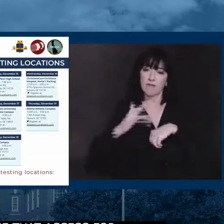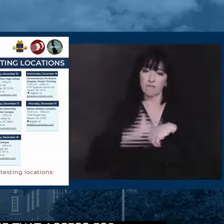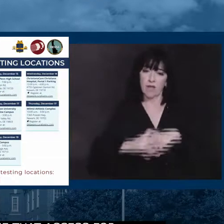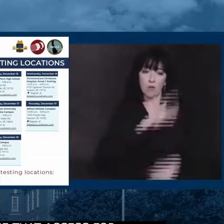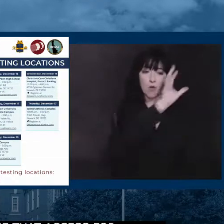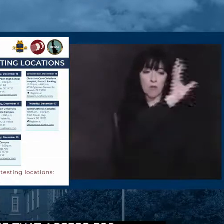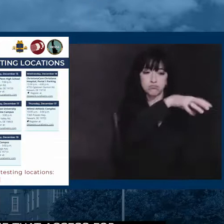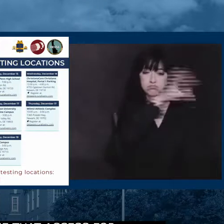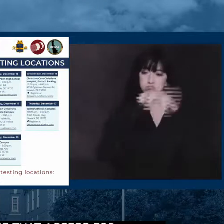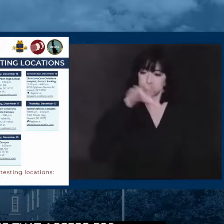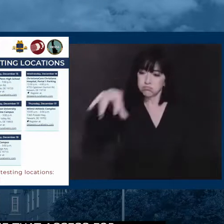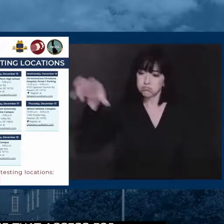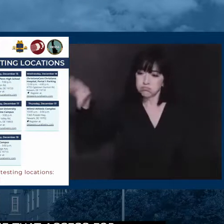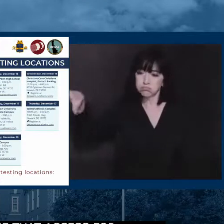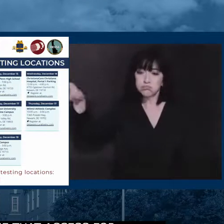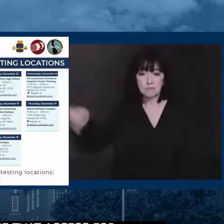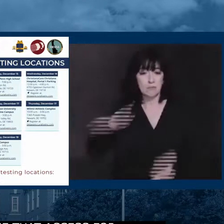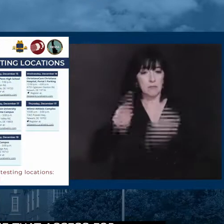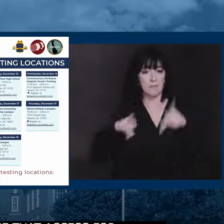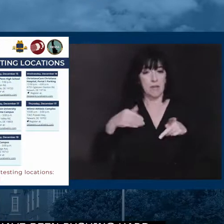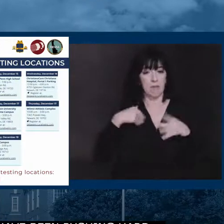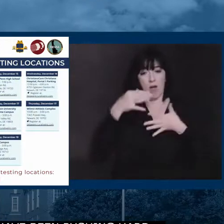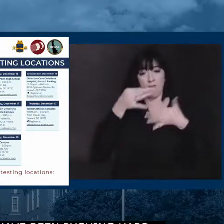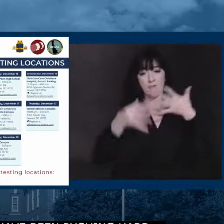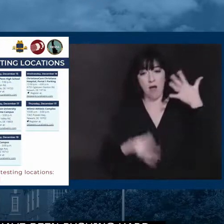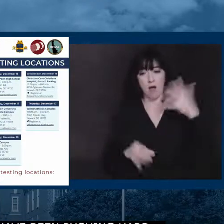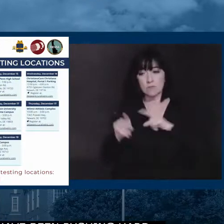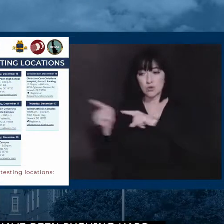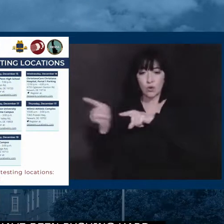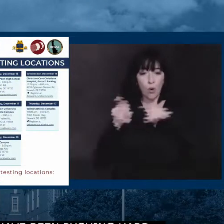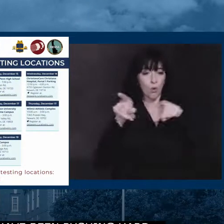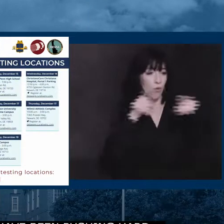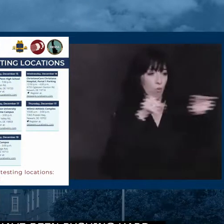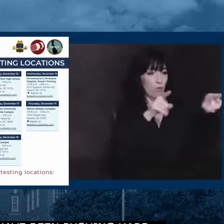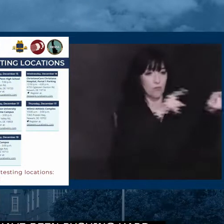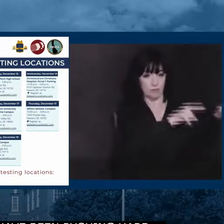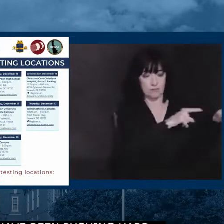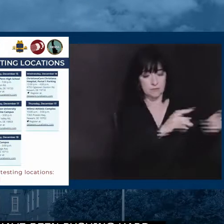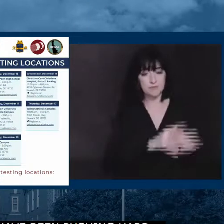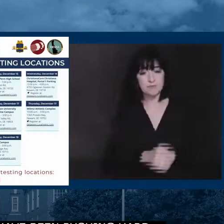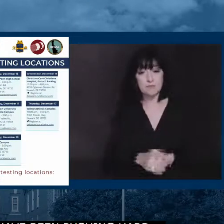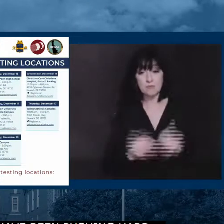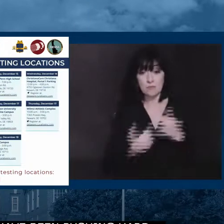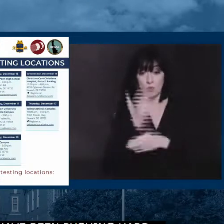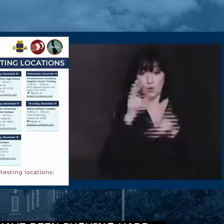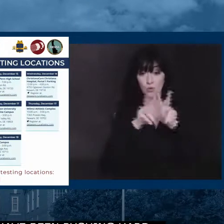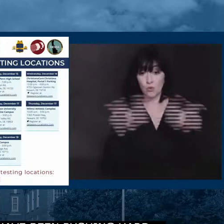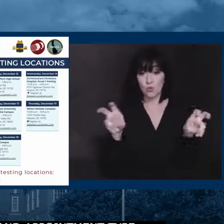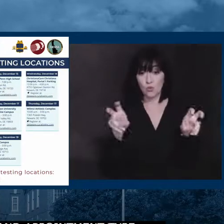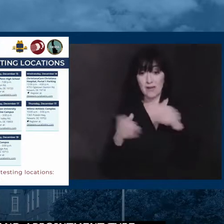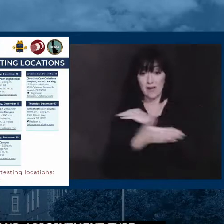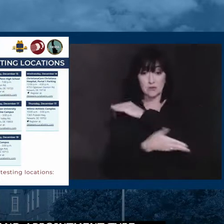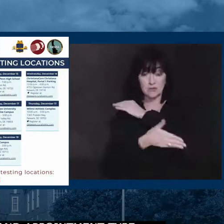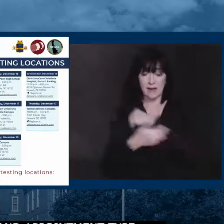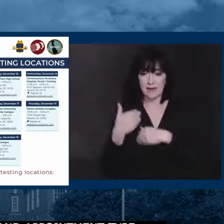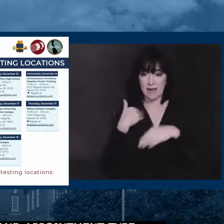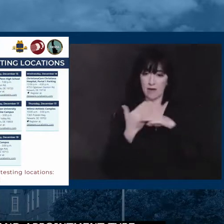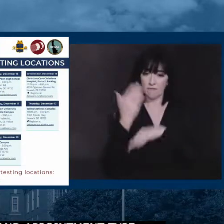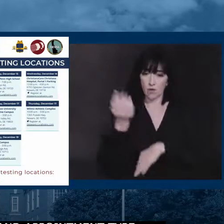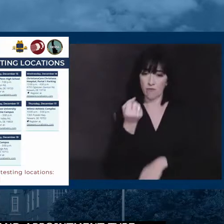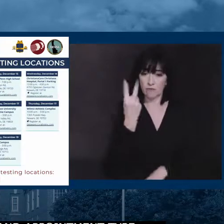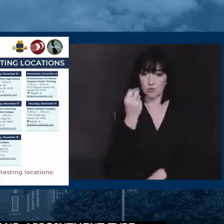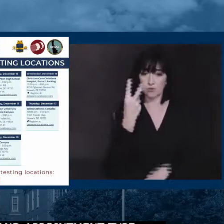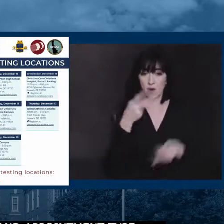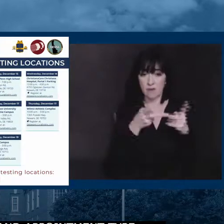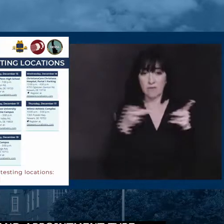and appointment flow type process. So Newcastle County has just over a dozen sites. We are closely